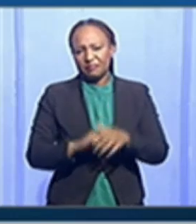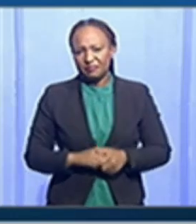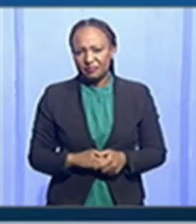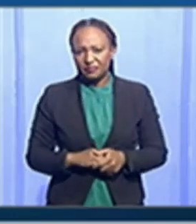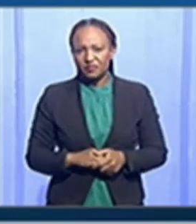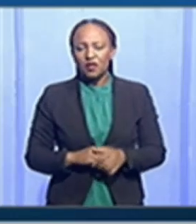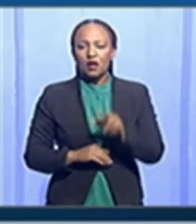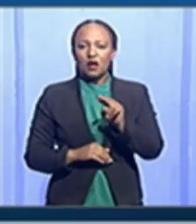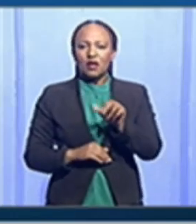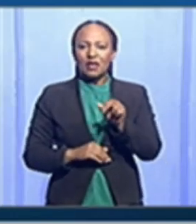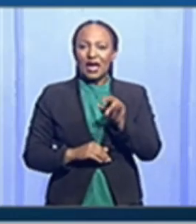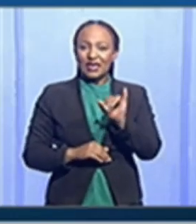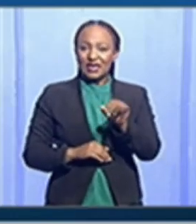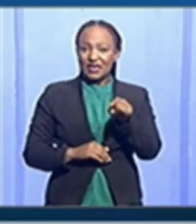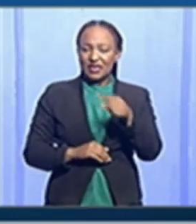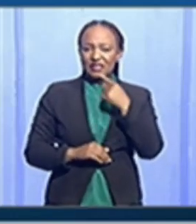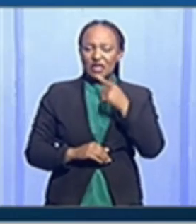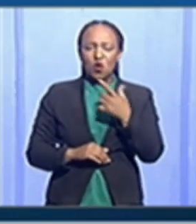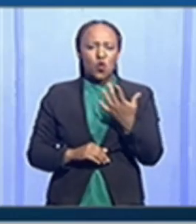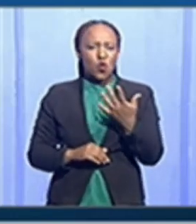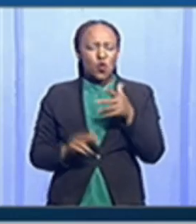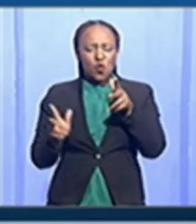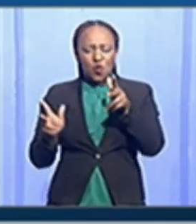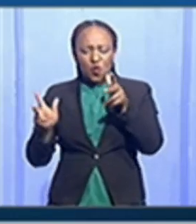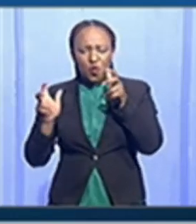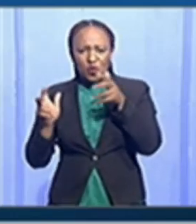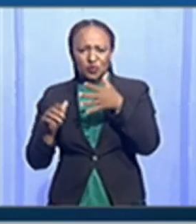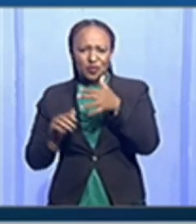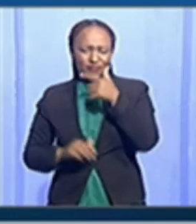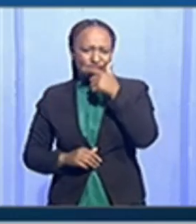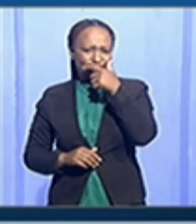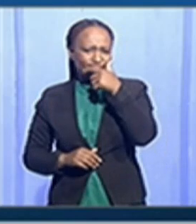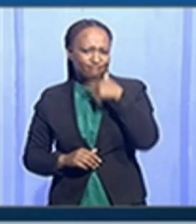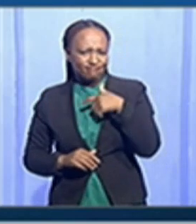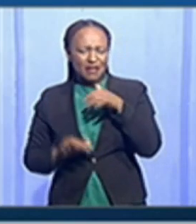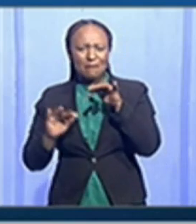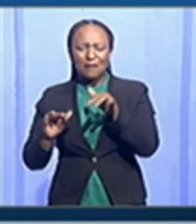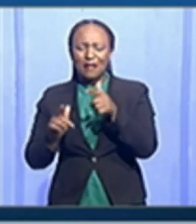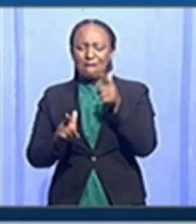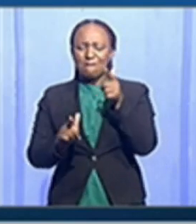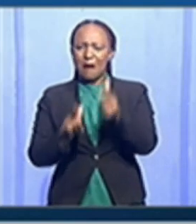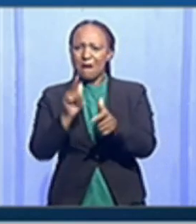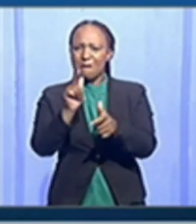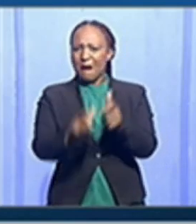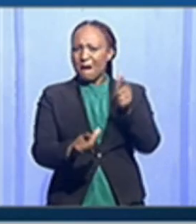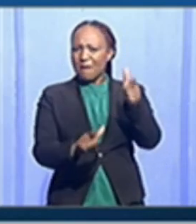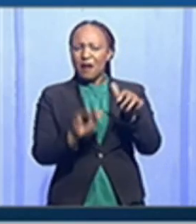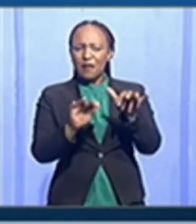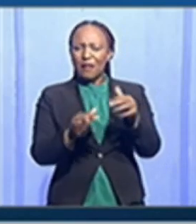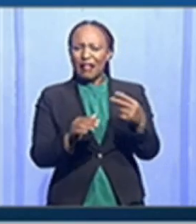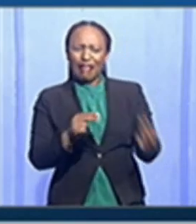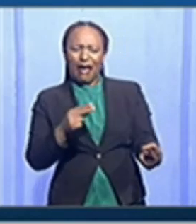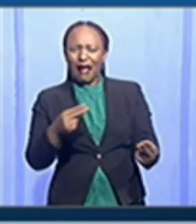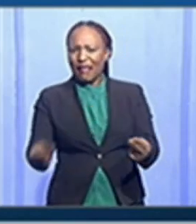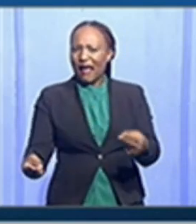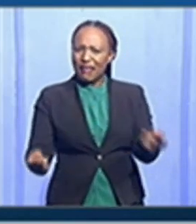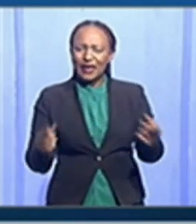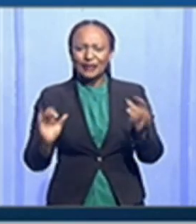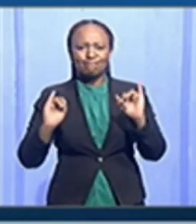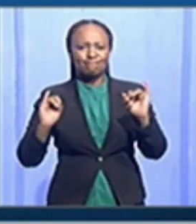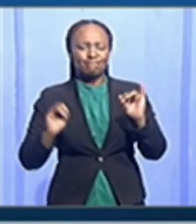Nani Cheba o re ke taba ye bohloko go bona boradithunya ba ntse ba tšwela pele go bolaya batho ga sehlogo. Ke dumela gore maphodisa a